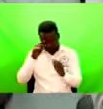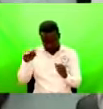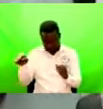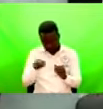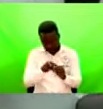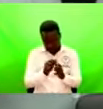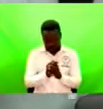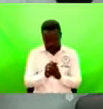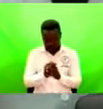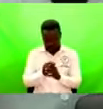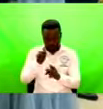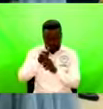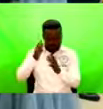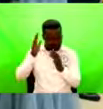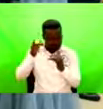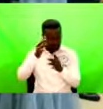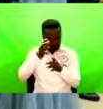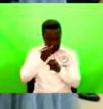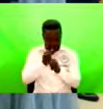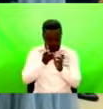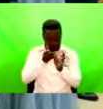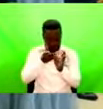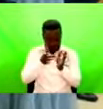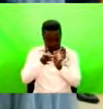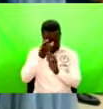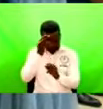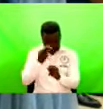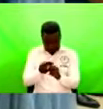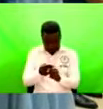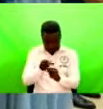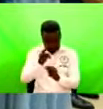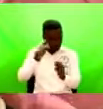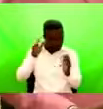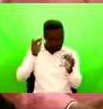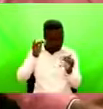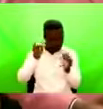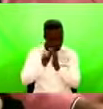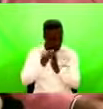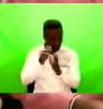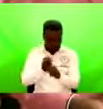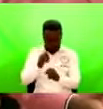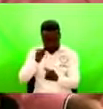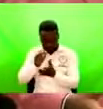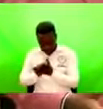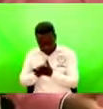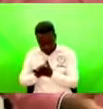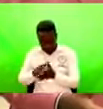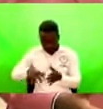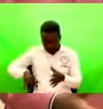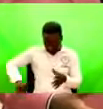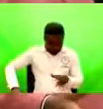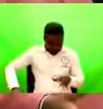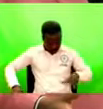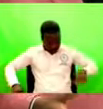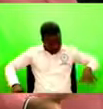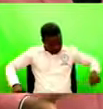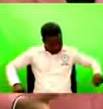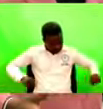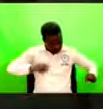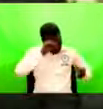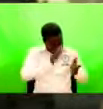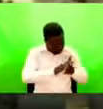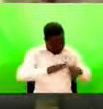Expect it and receive it. Yeah. Expect it and receive it. If your wife is standing by you, hold her hands, because